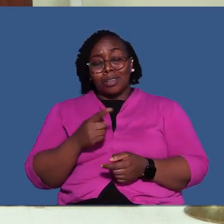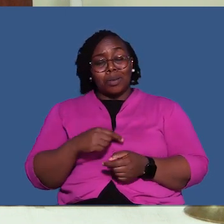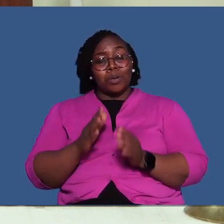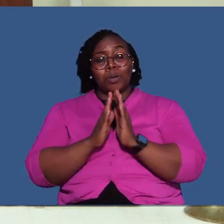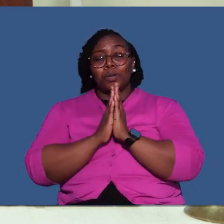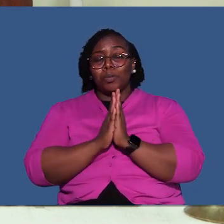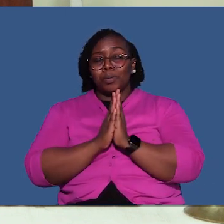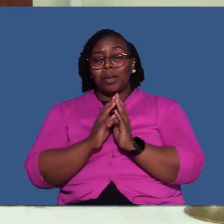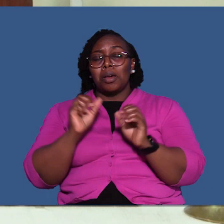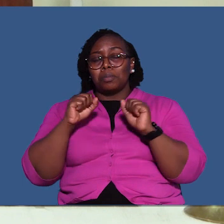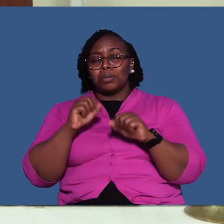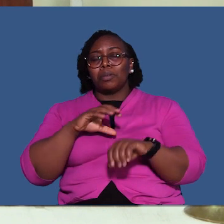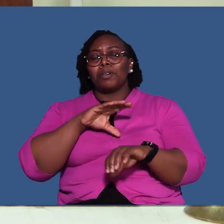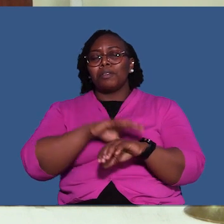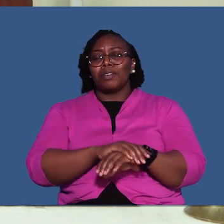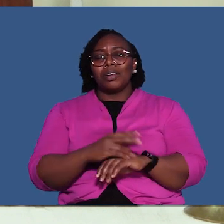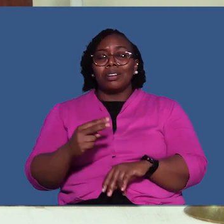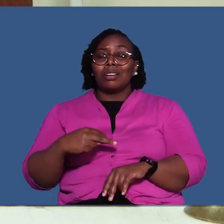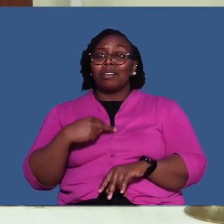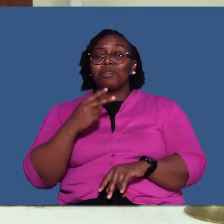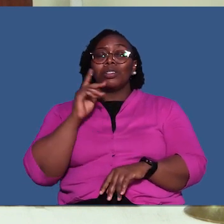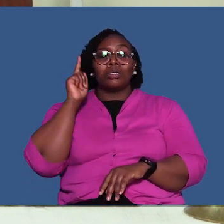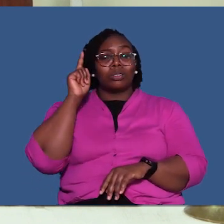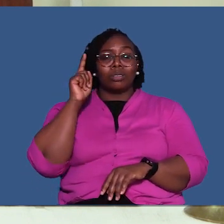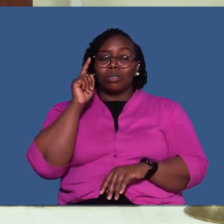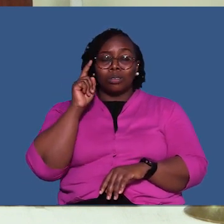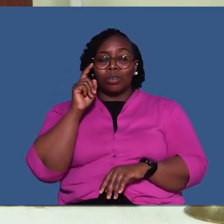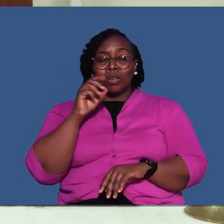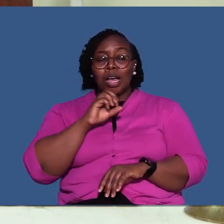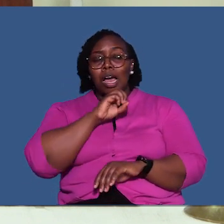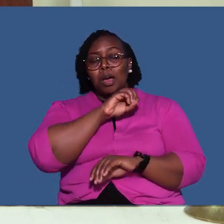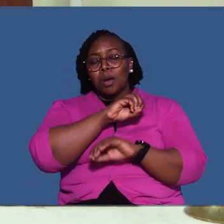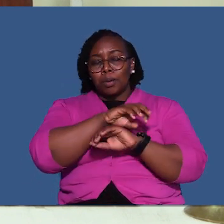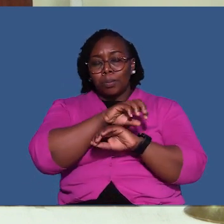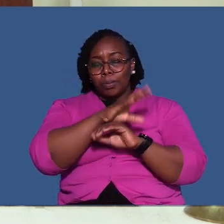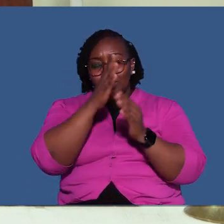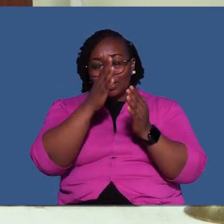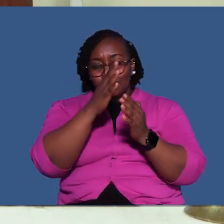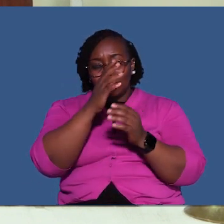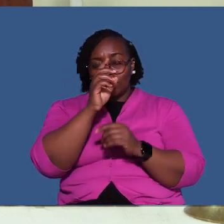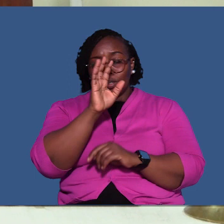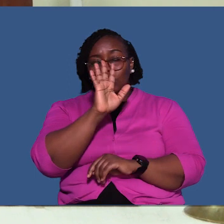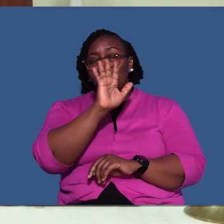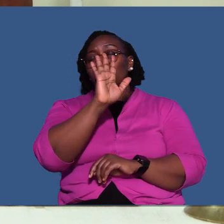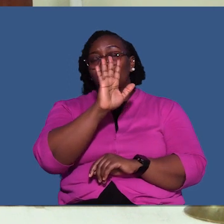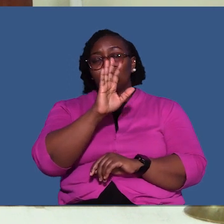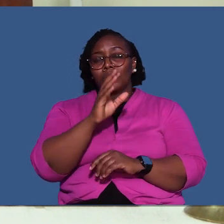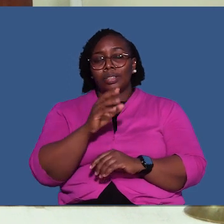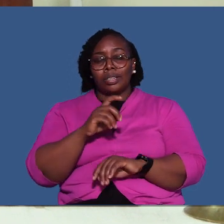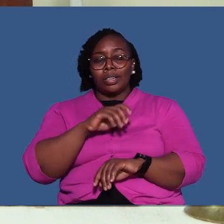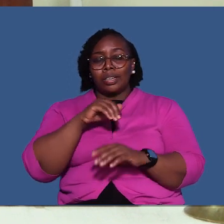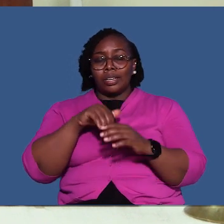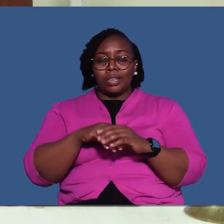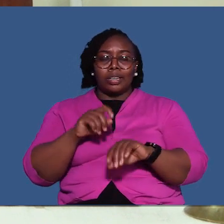find your voice, we will find your counsel in the